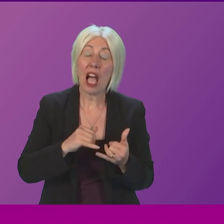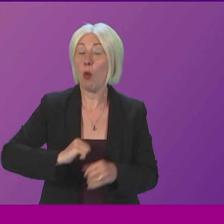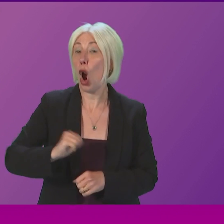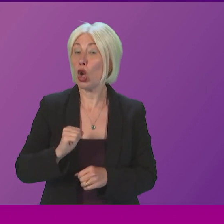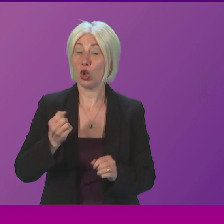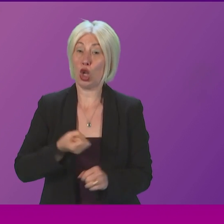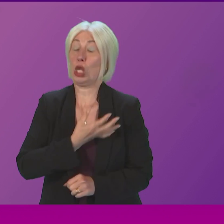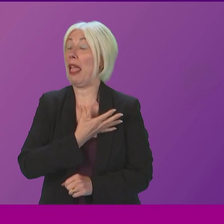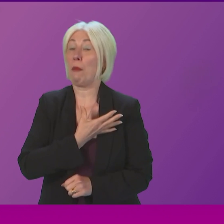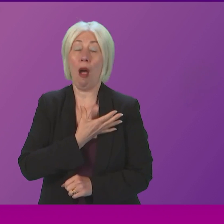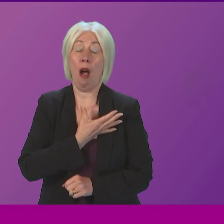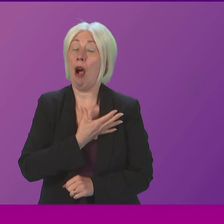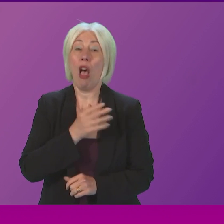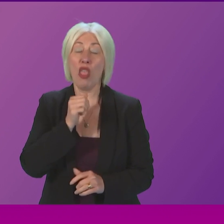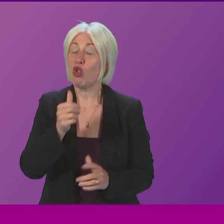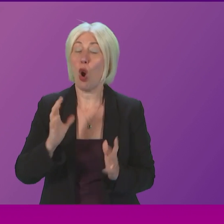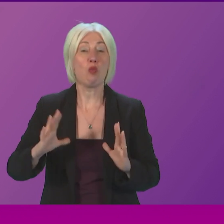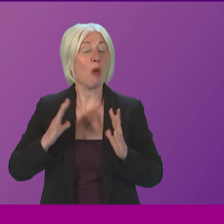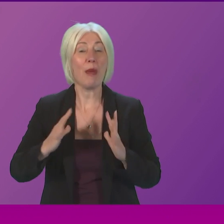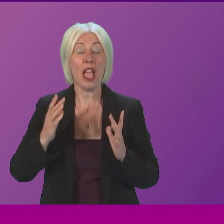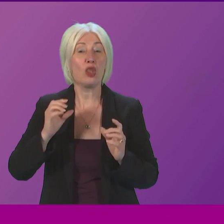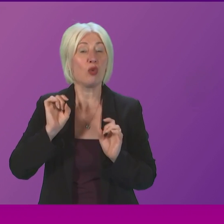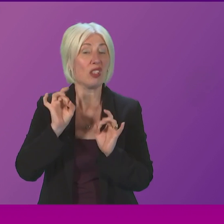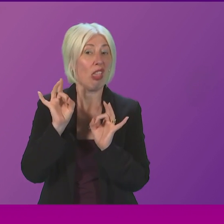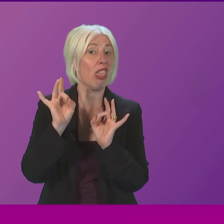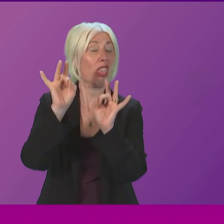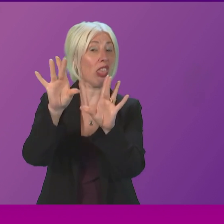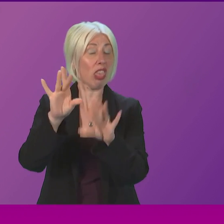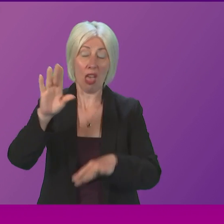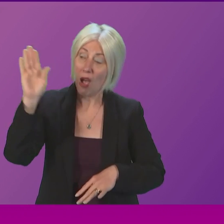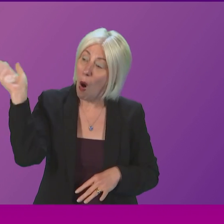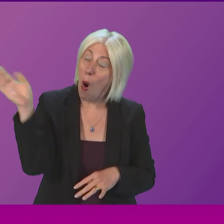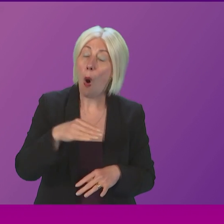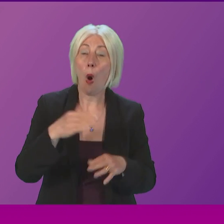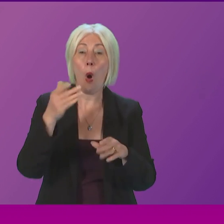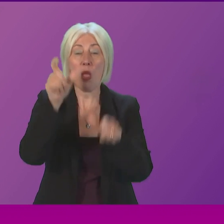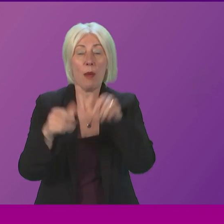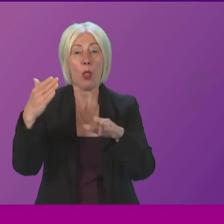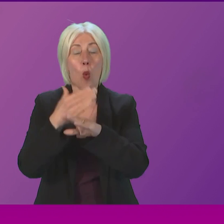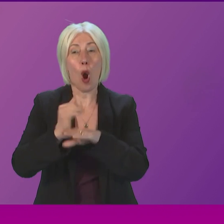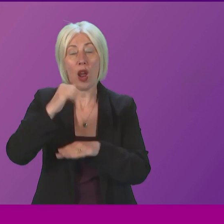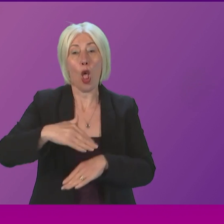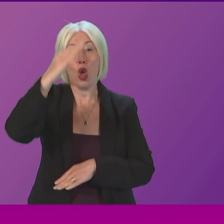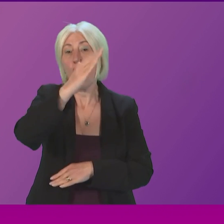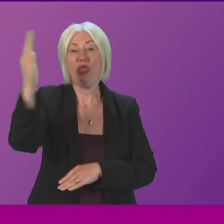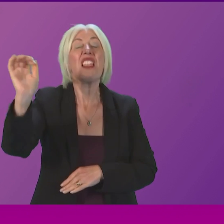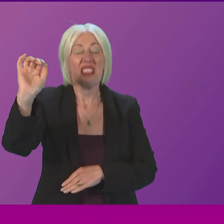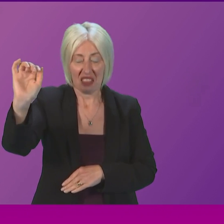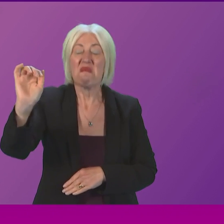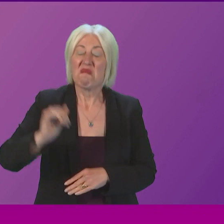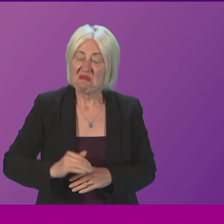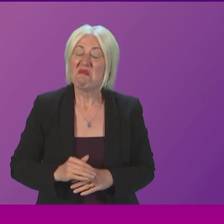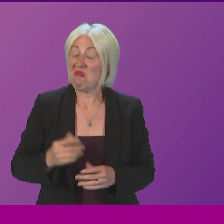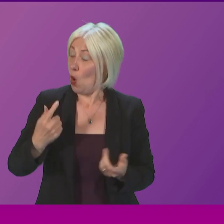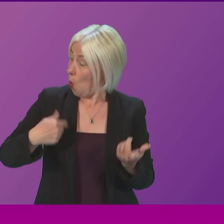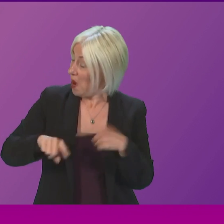Scottish Labour Party prepared to completely abandon every single worker in the North East. And, presiding officer,